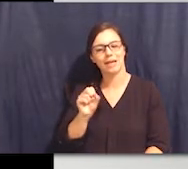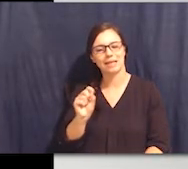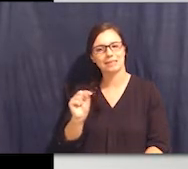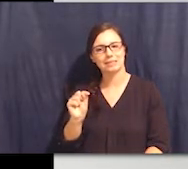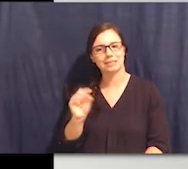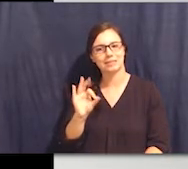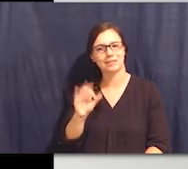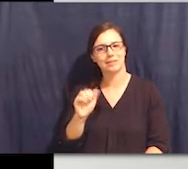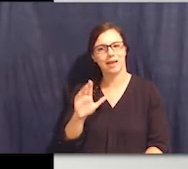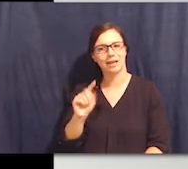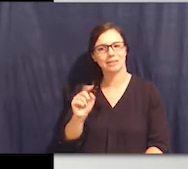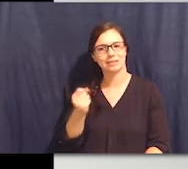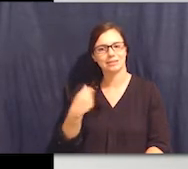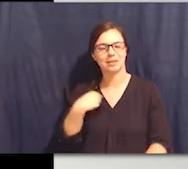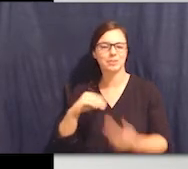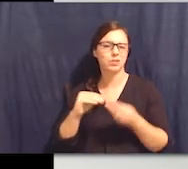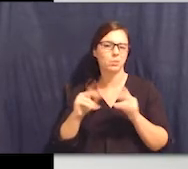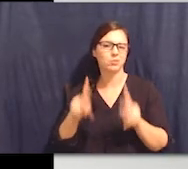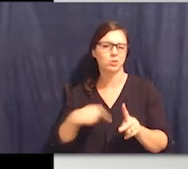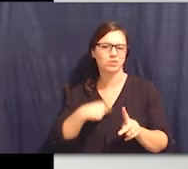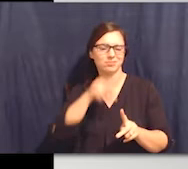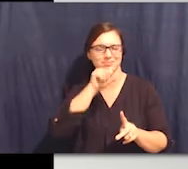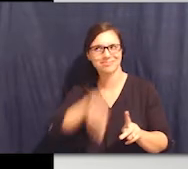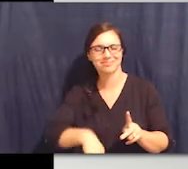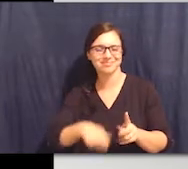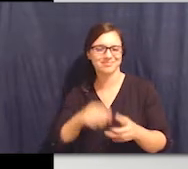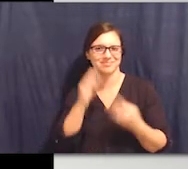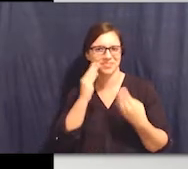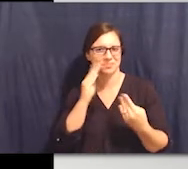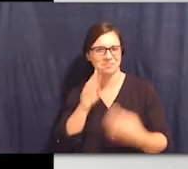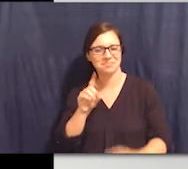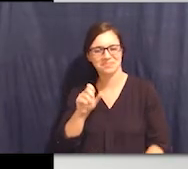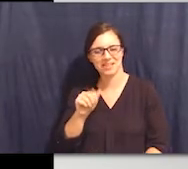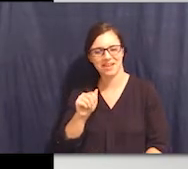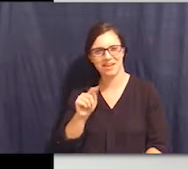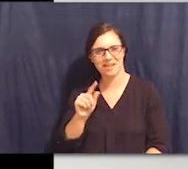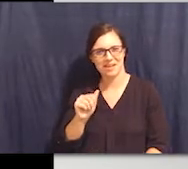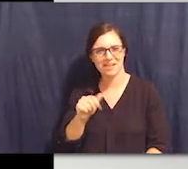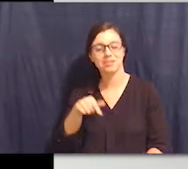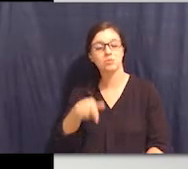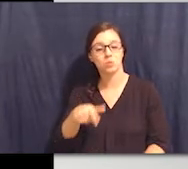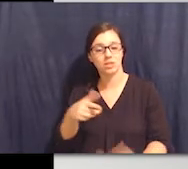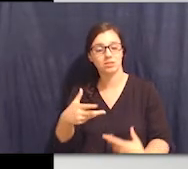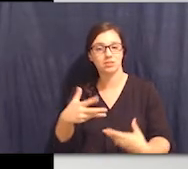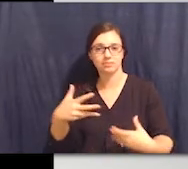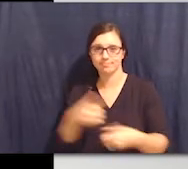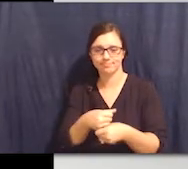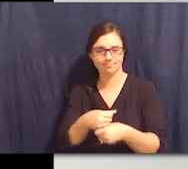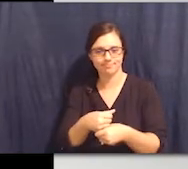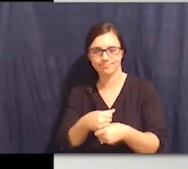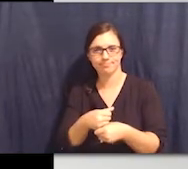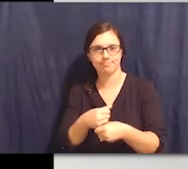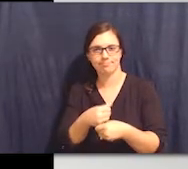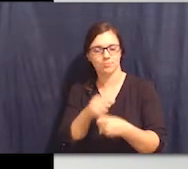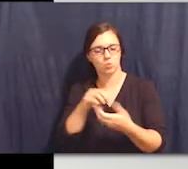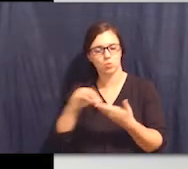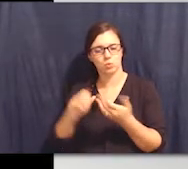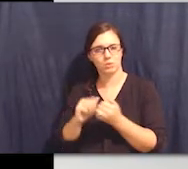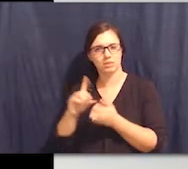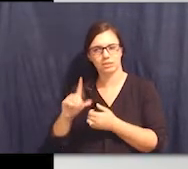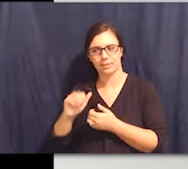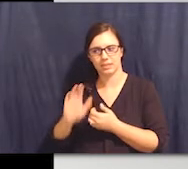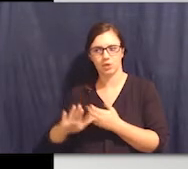I'm a numbers person, I really like data, and this gives us a snapshot of where we are in terms of students with